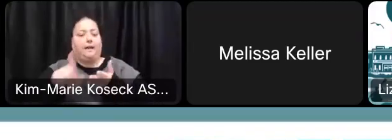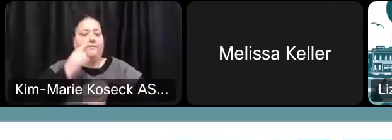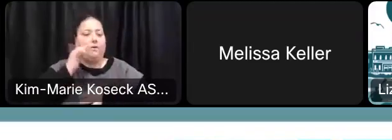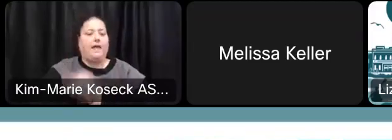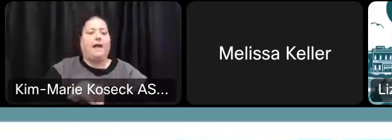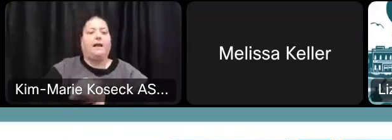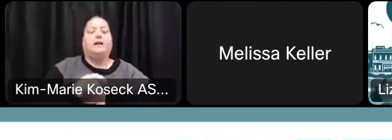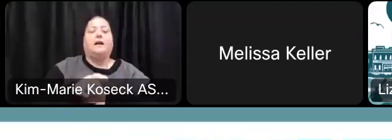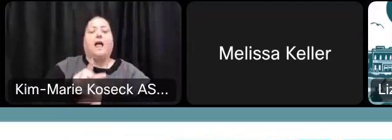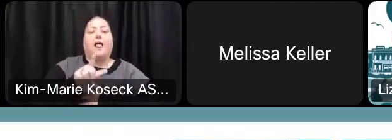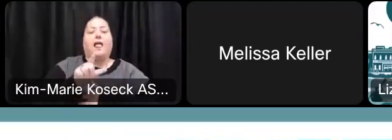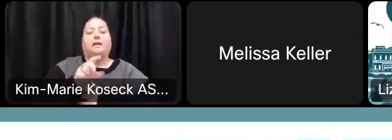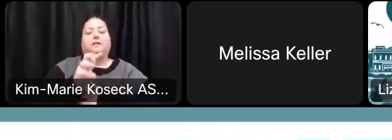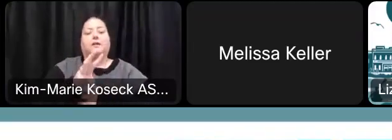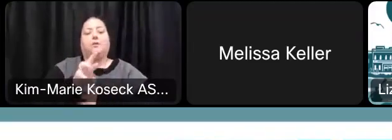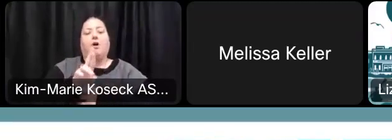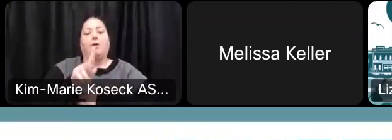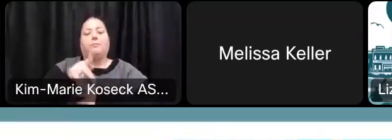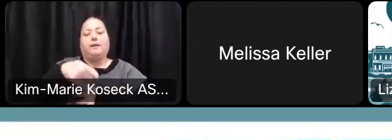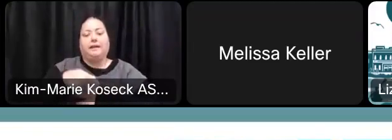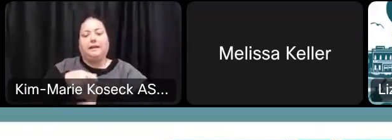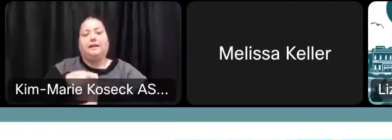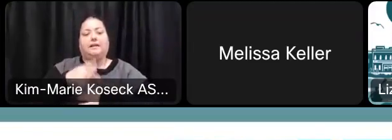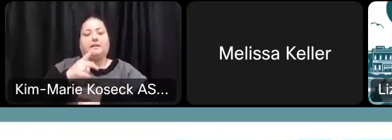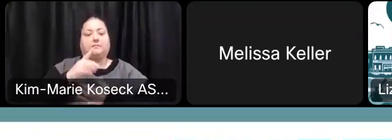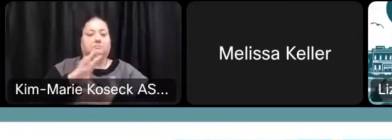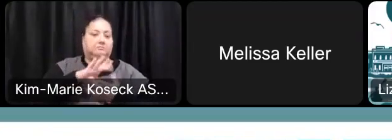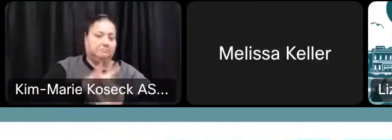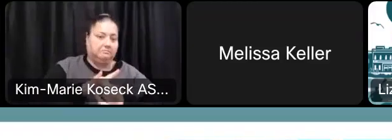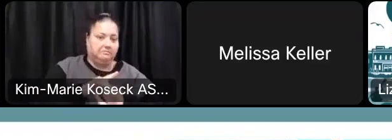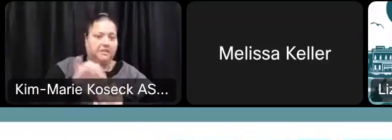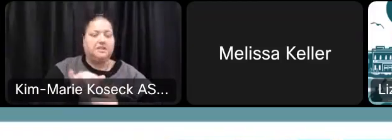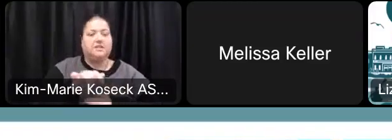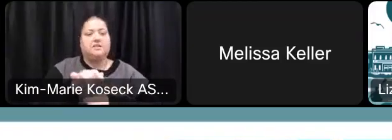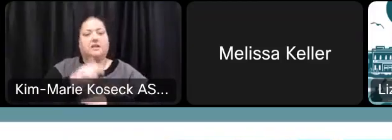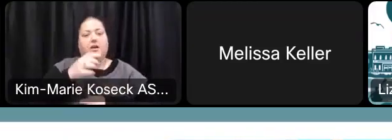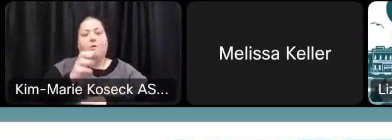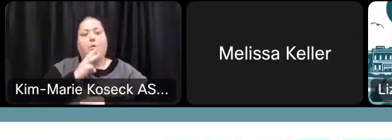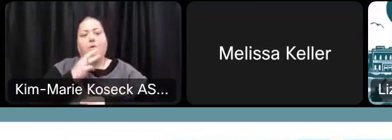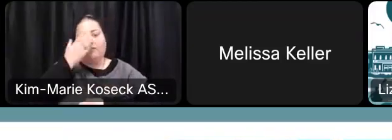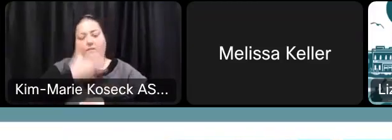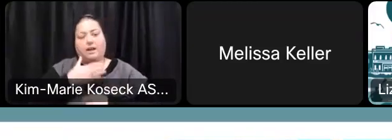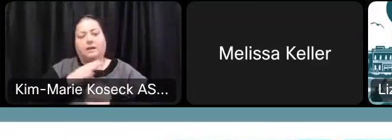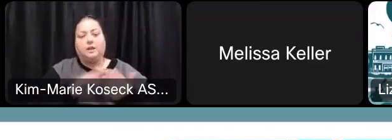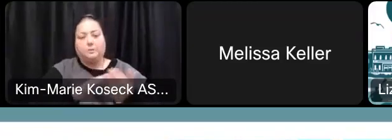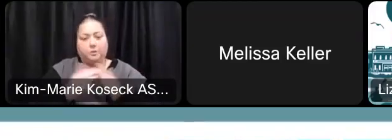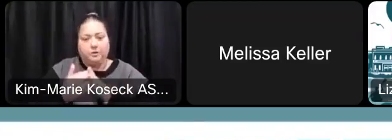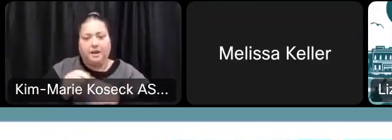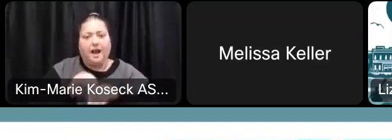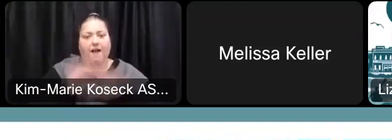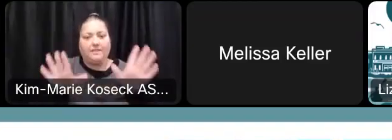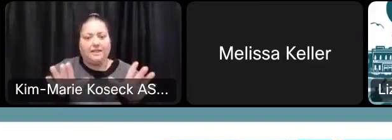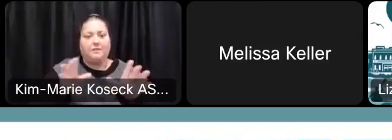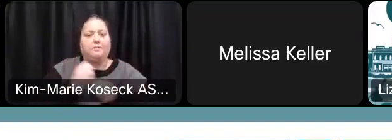And finally, to pull LWRP into the equation, this is a waterfront community, obviously, and we've made